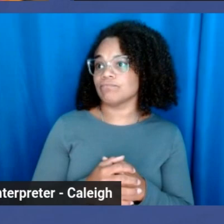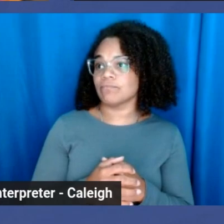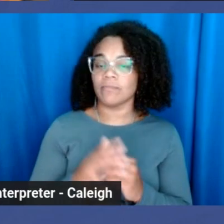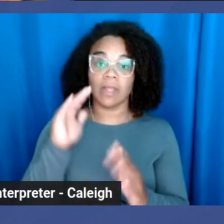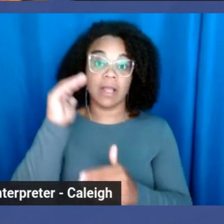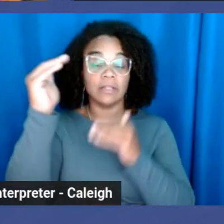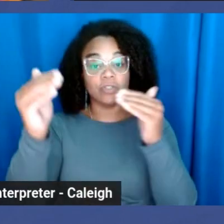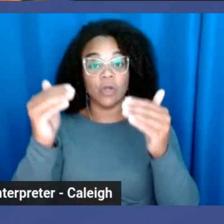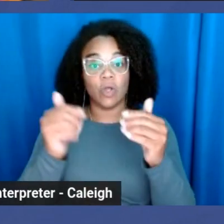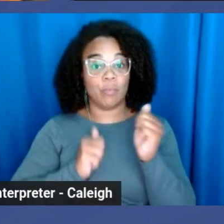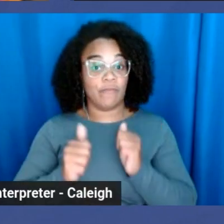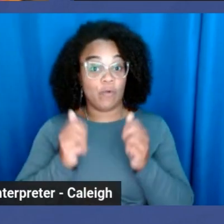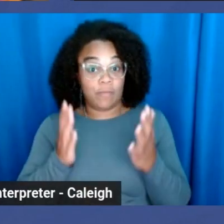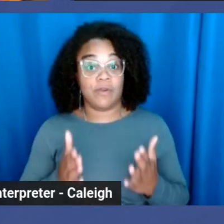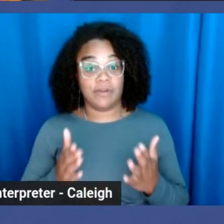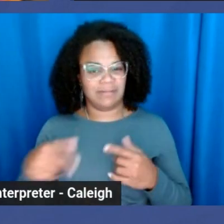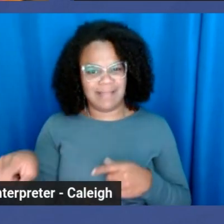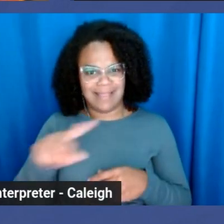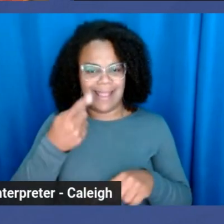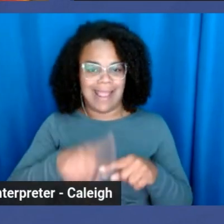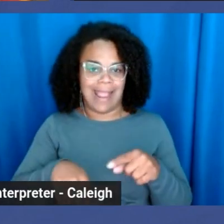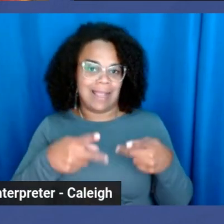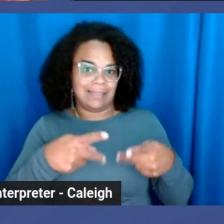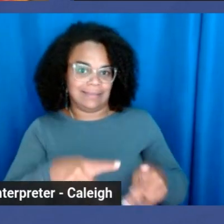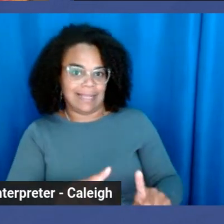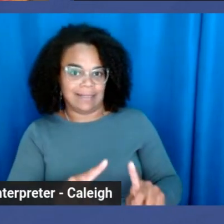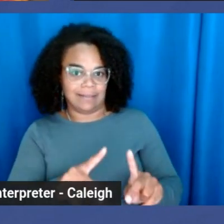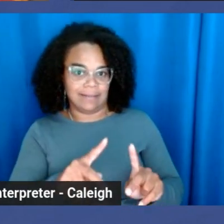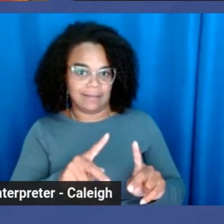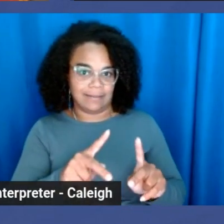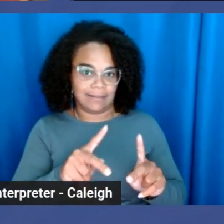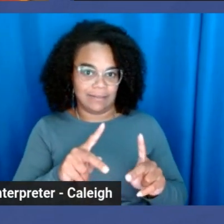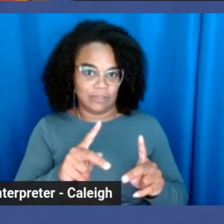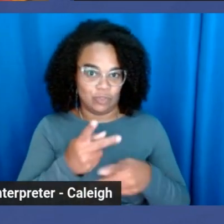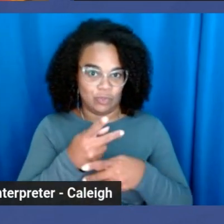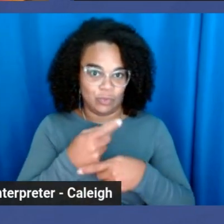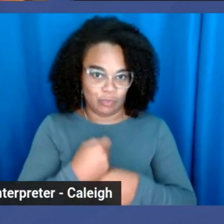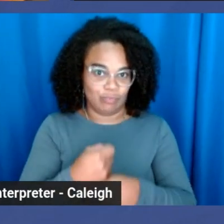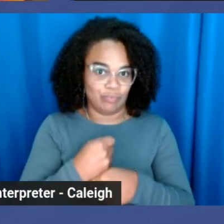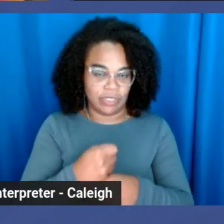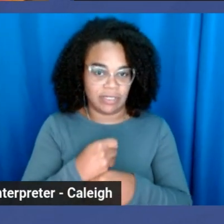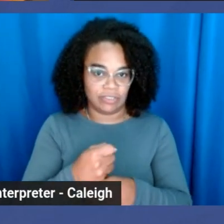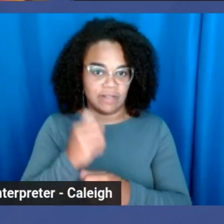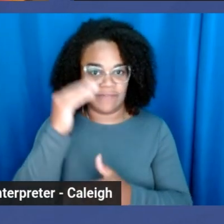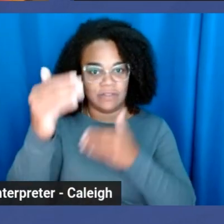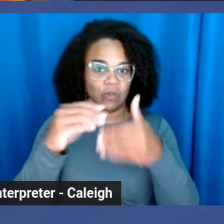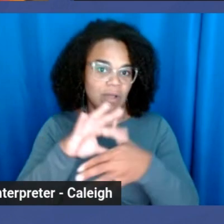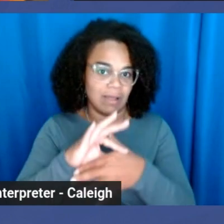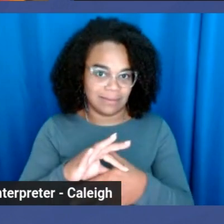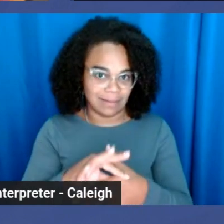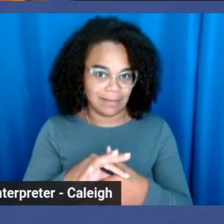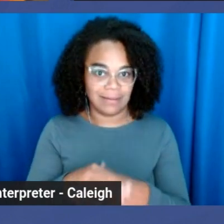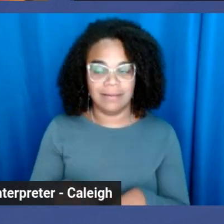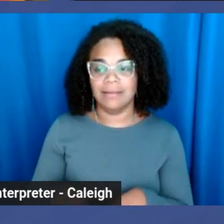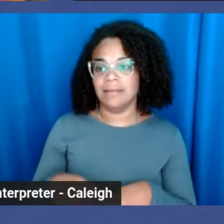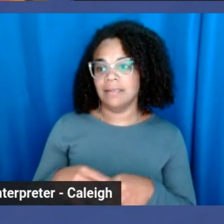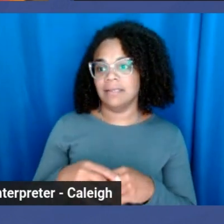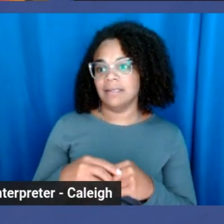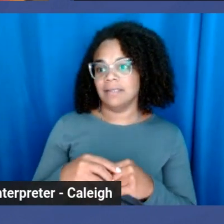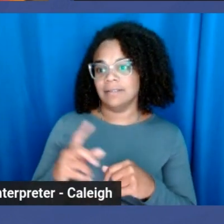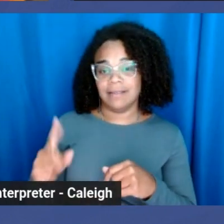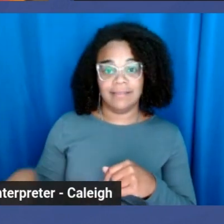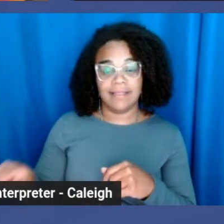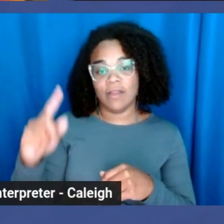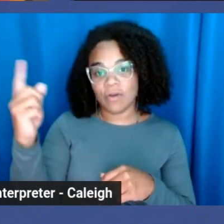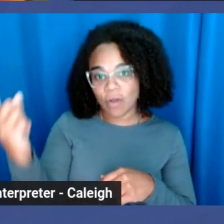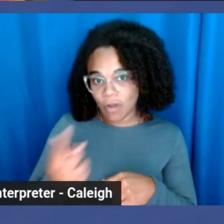adult performers cannot consent to production of adult content, that they are always in